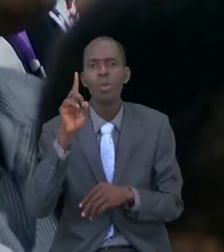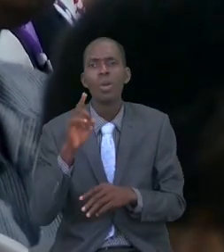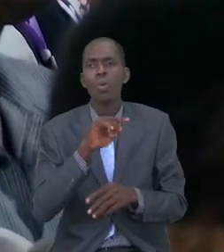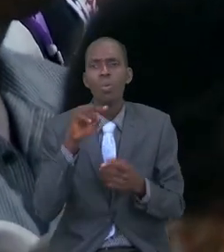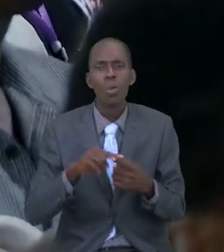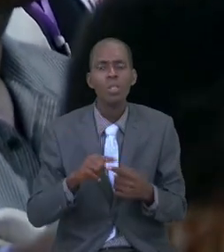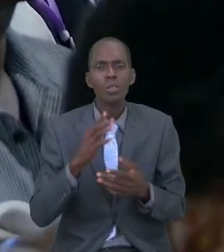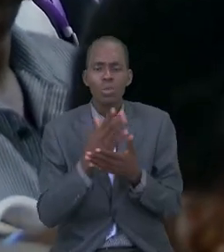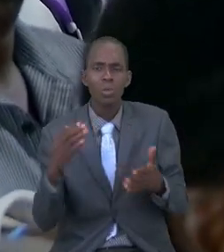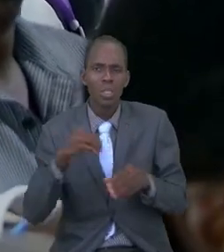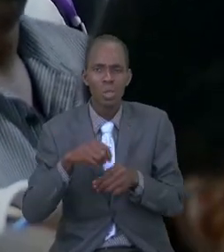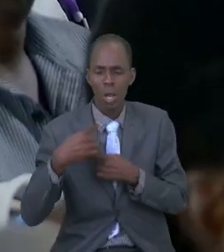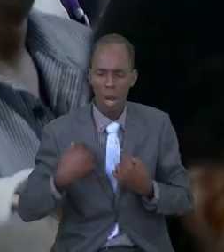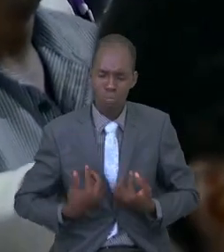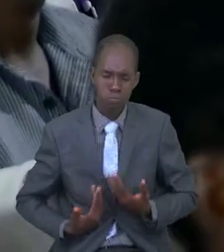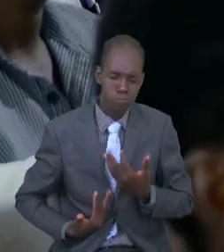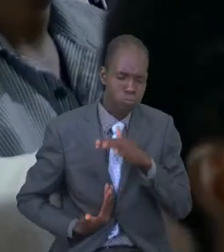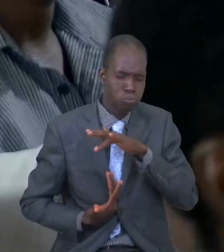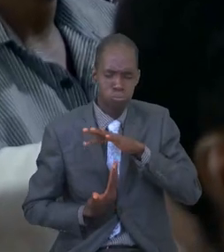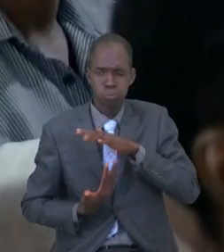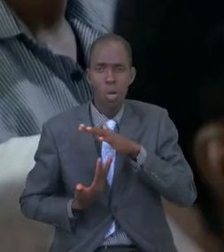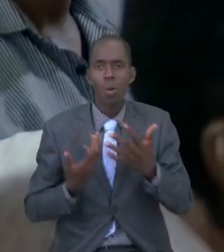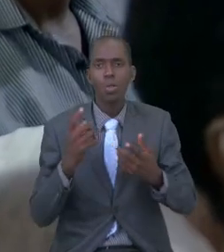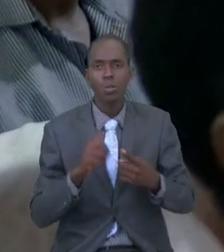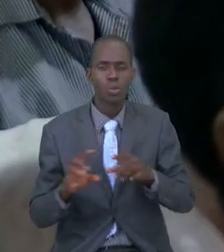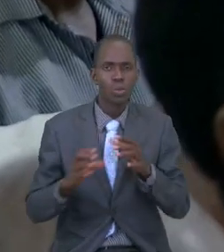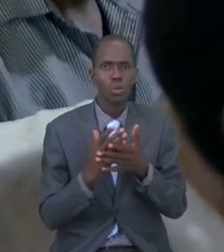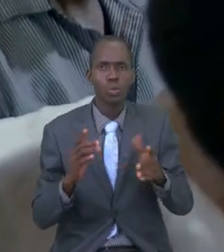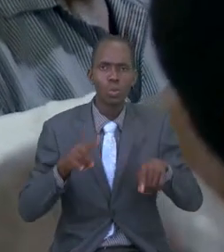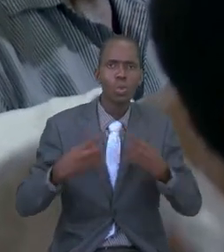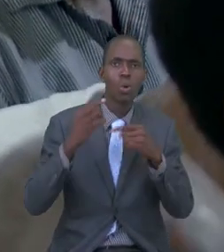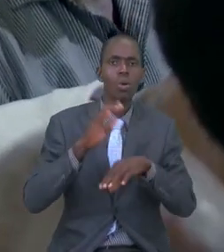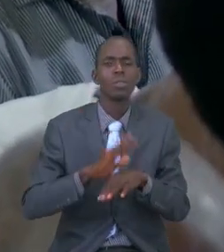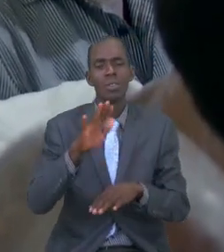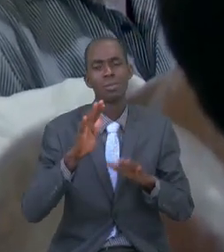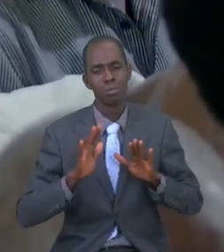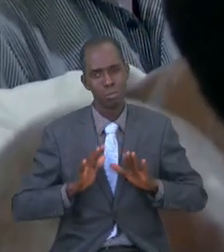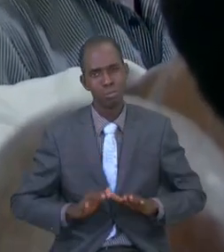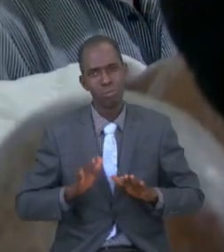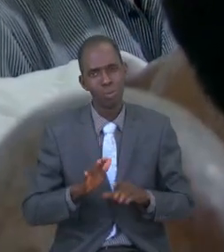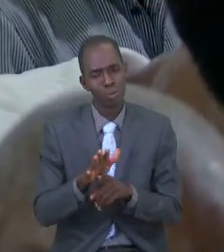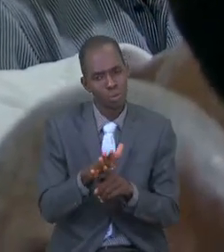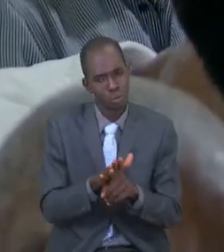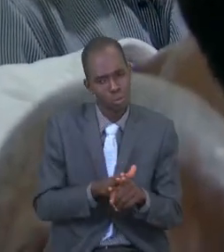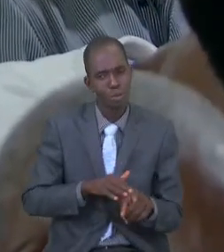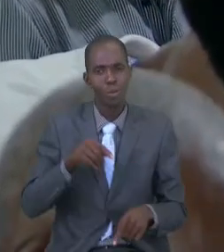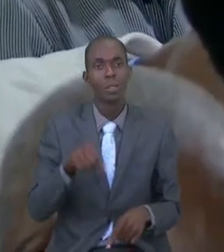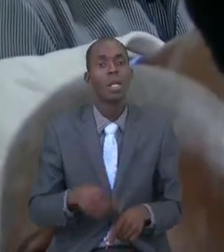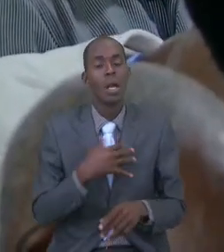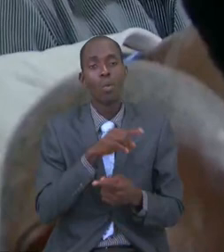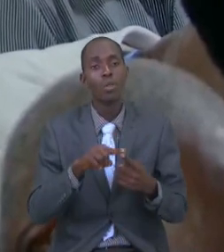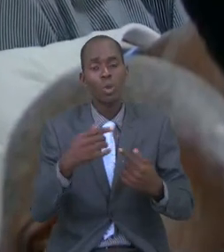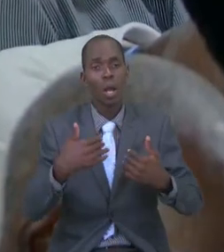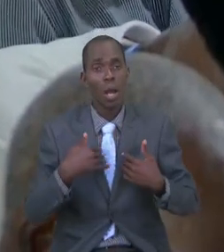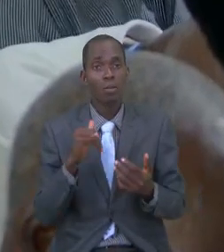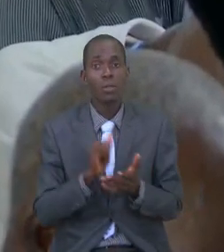heart burning and you want to move on, they want your heart to cool down. Conversation. And when you have a drive